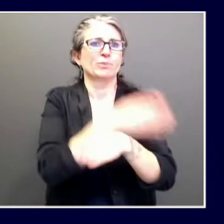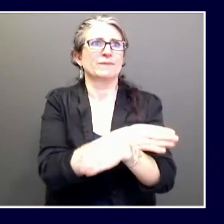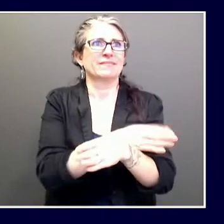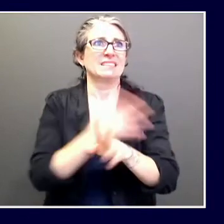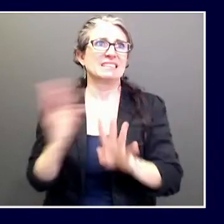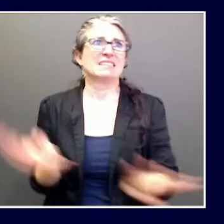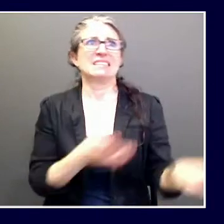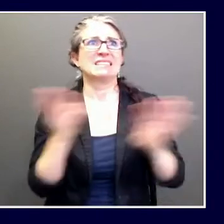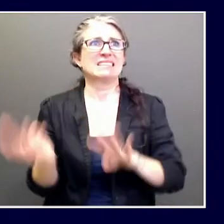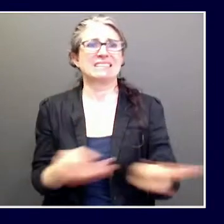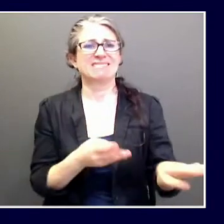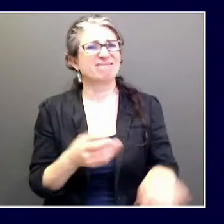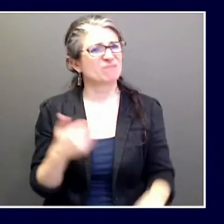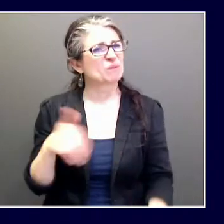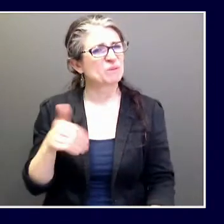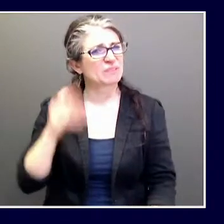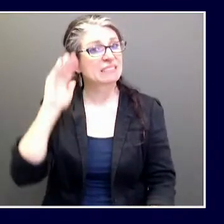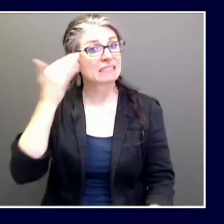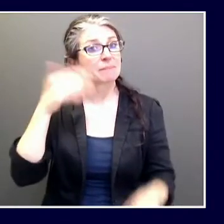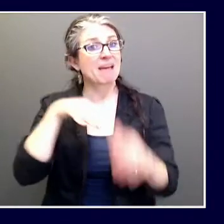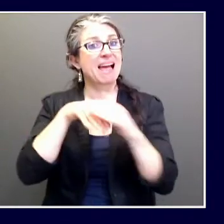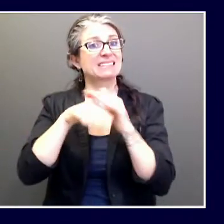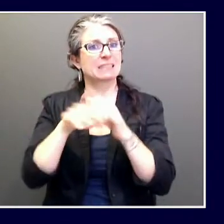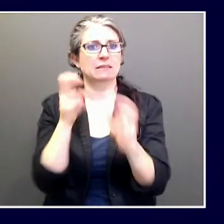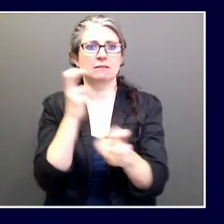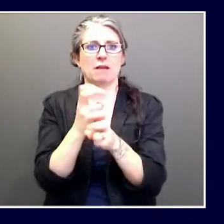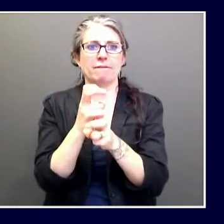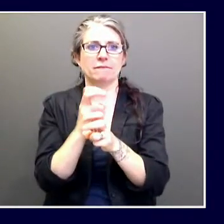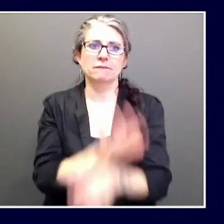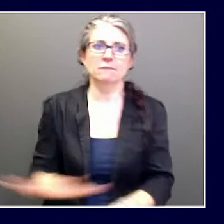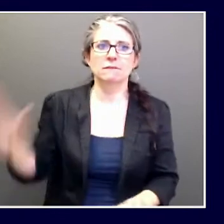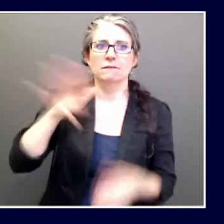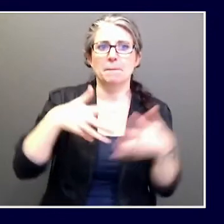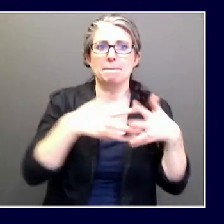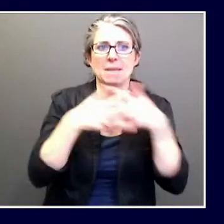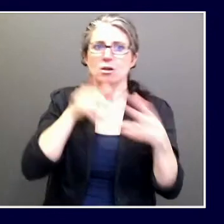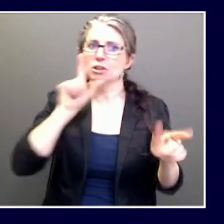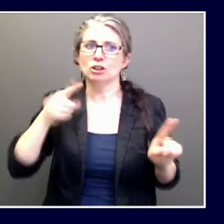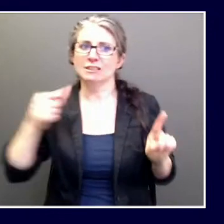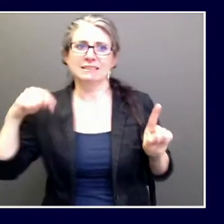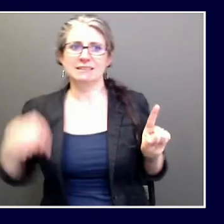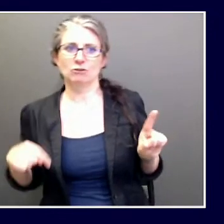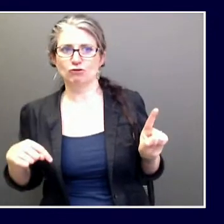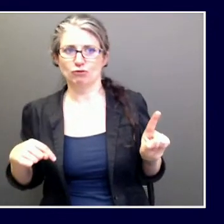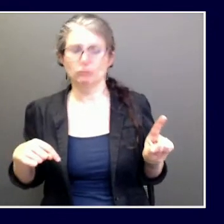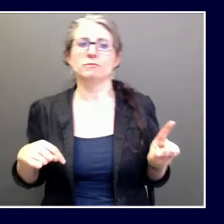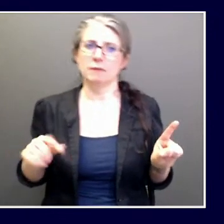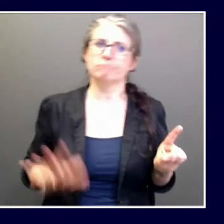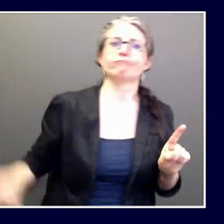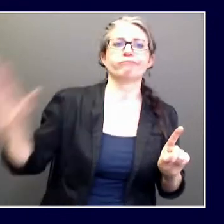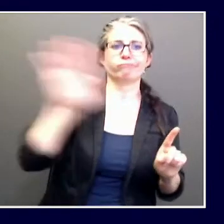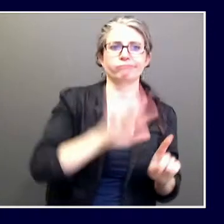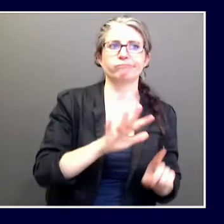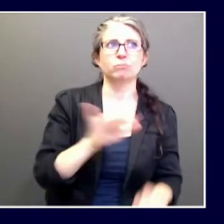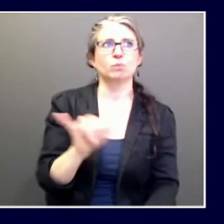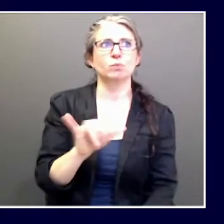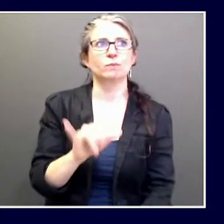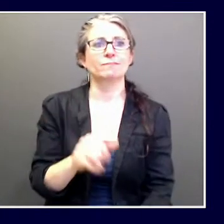nationwide as well as here in Maine, but we're working tirelessly to try to increase that. Okay, thank you. Thanks,